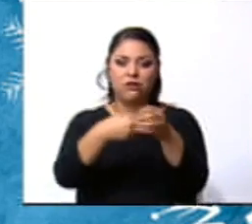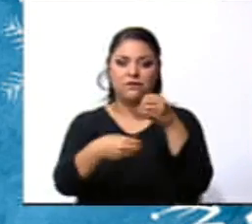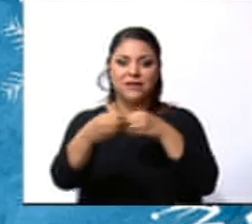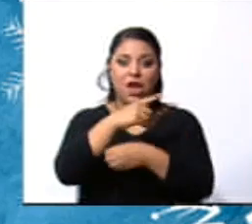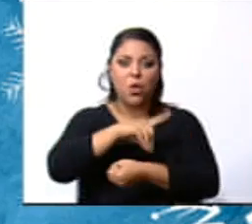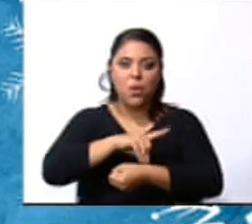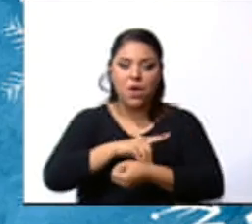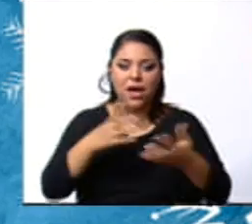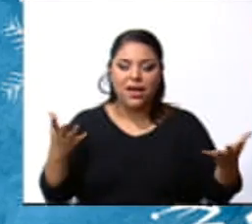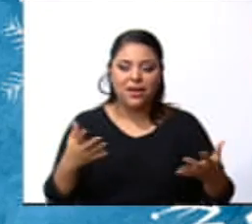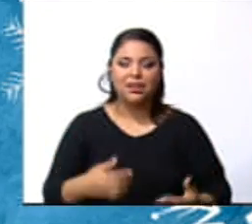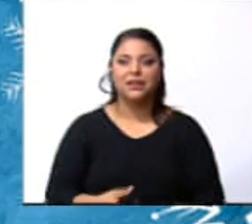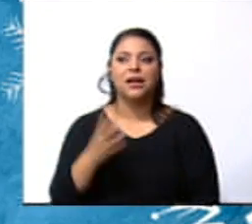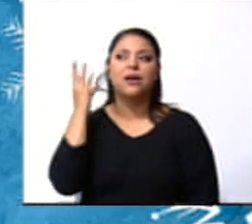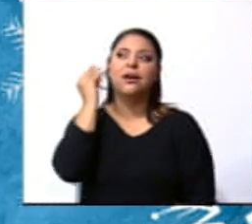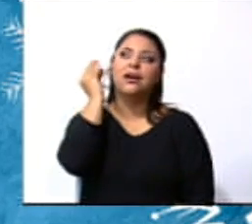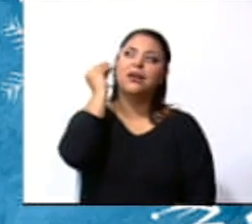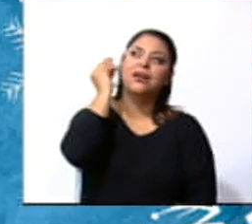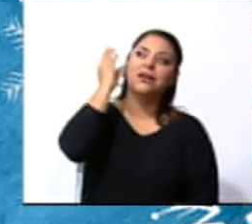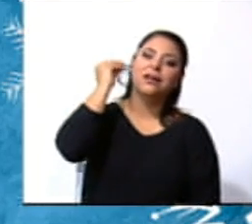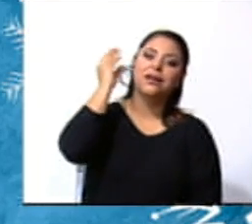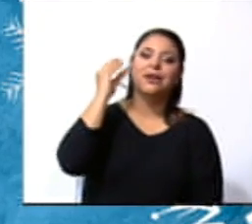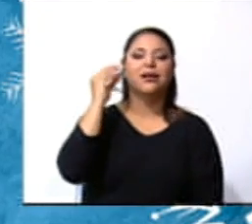Oh, okay, yeah.